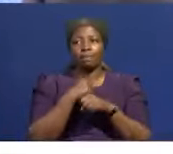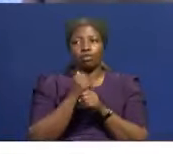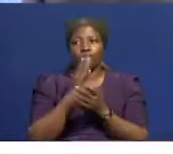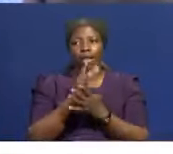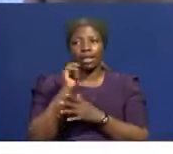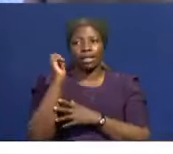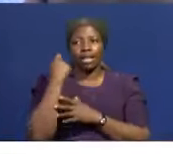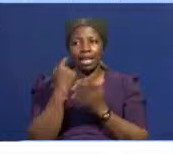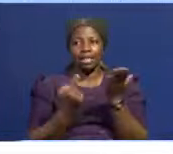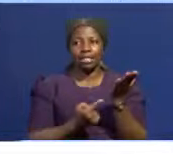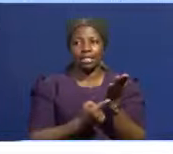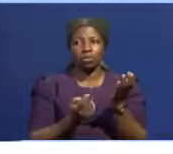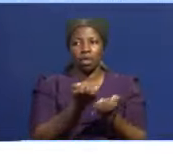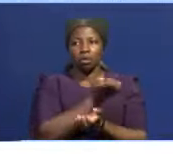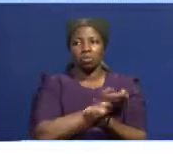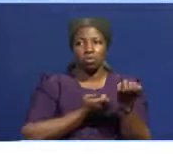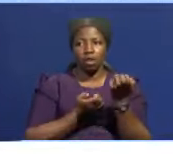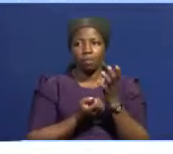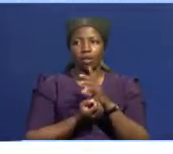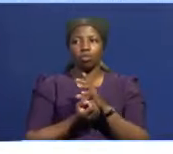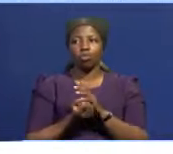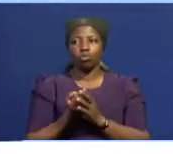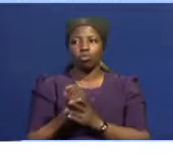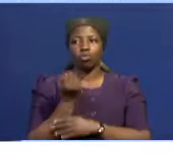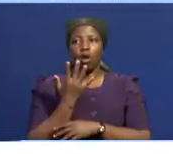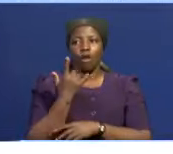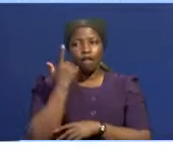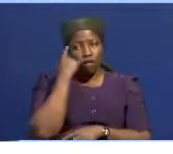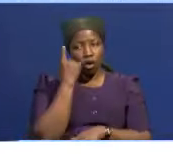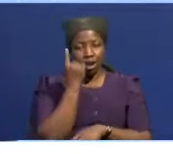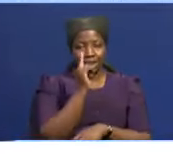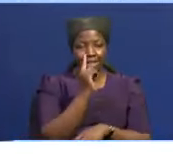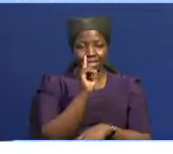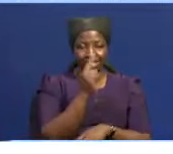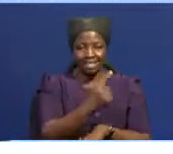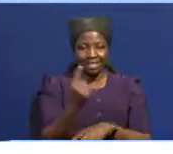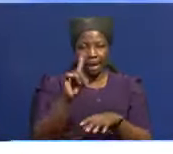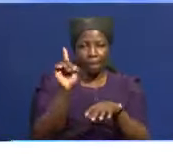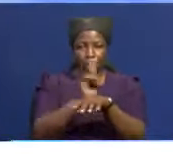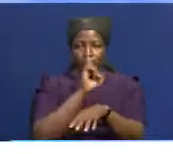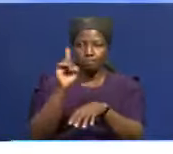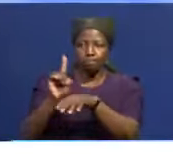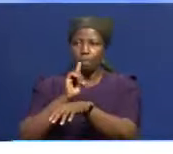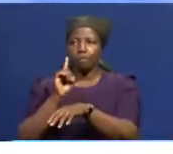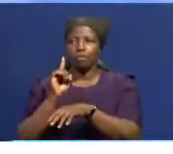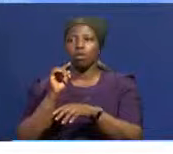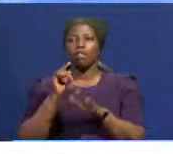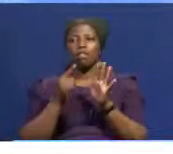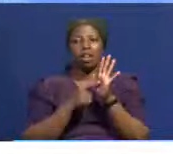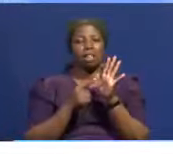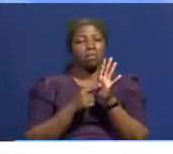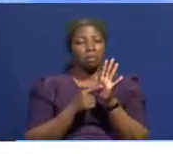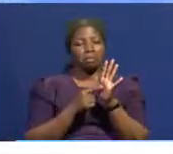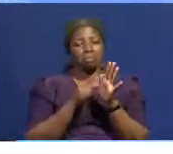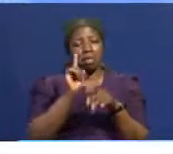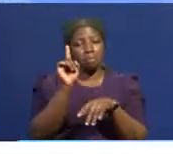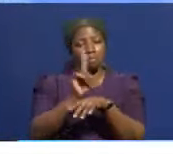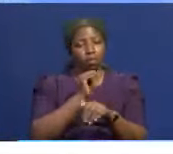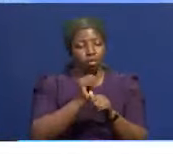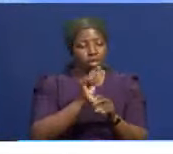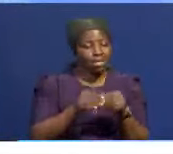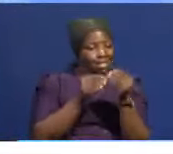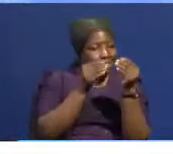digital economy grows. For every shilling, for example, that is going to be